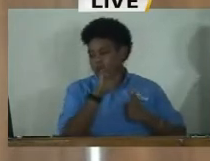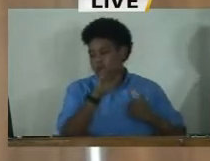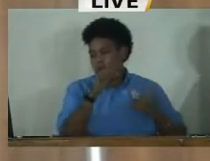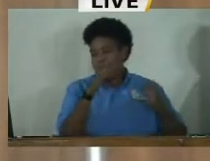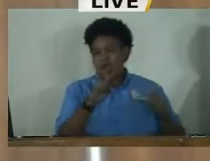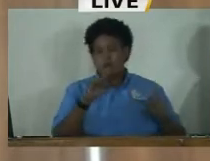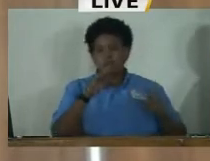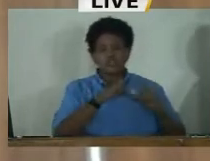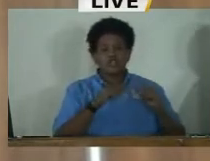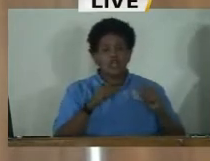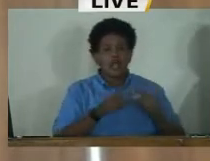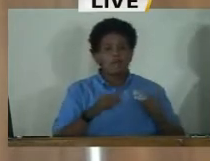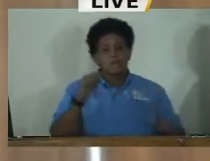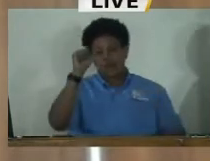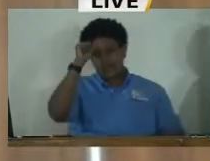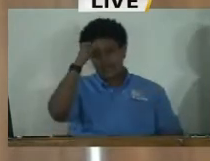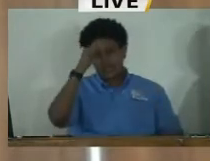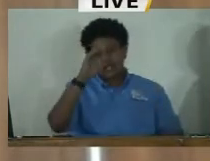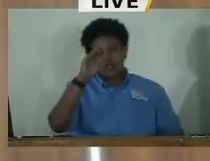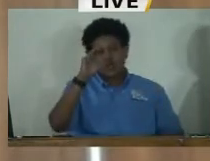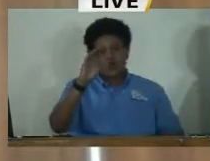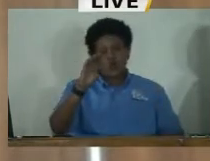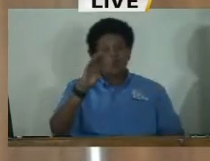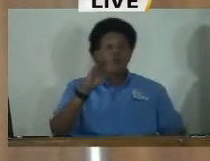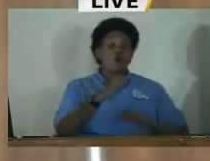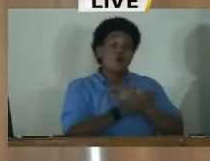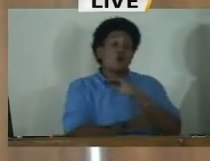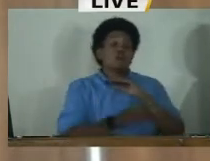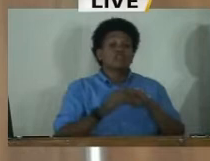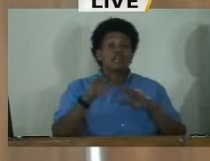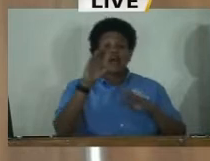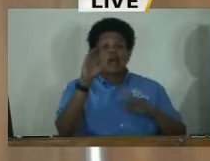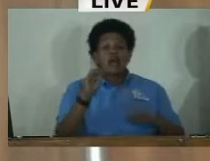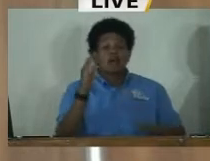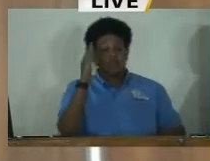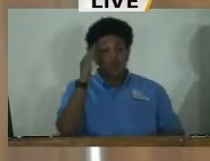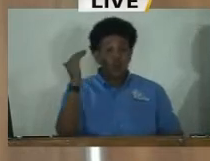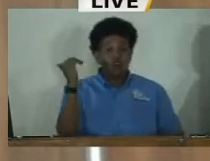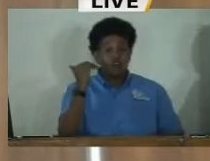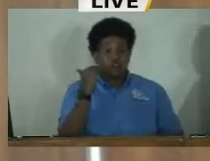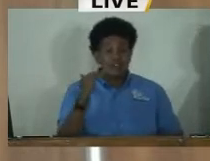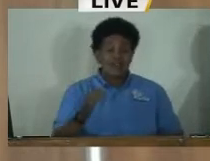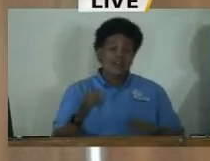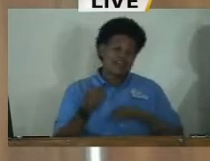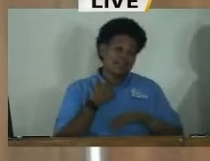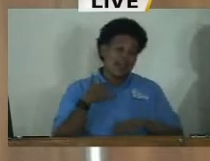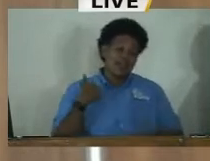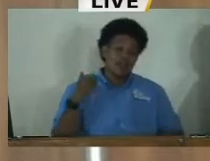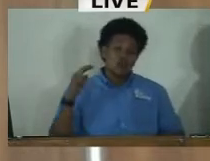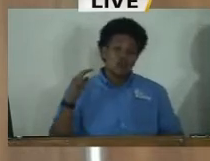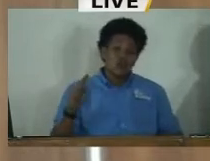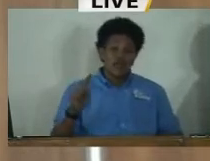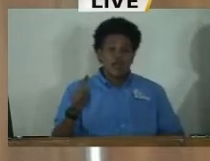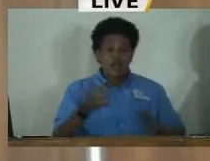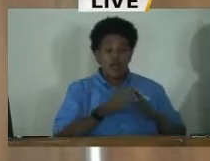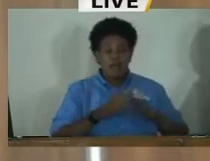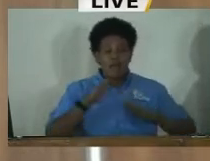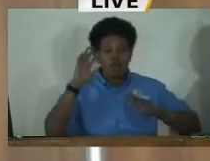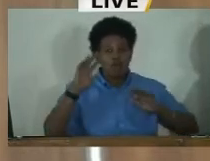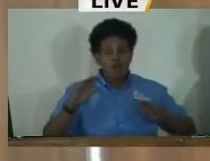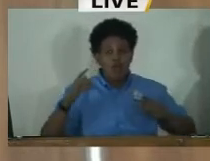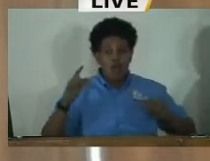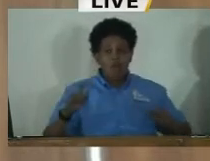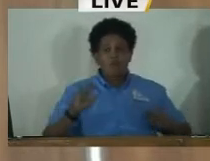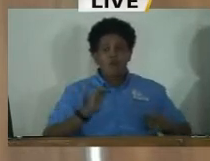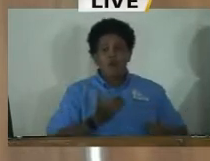To Japan, to India, Cuba, countries in Africa, Korea, Canada, the United Kingdom, the United States of America,